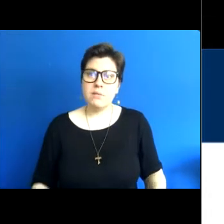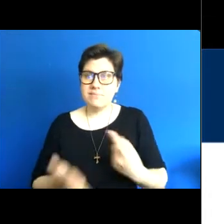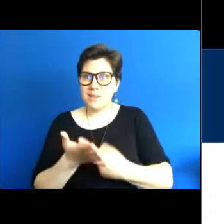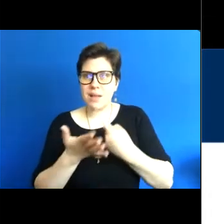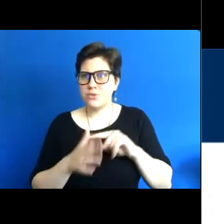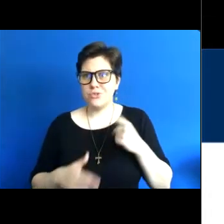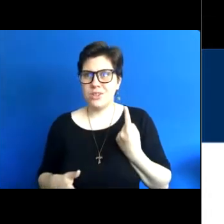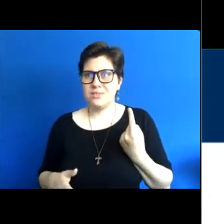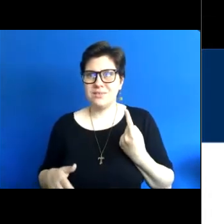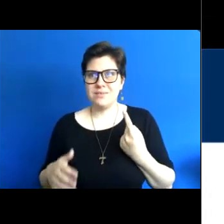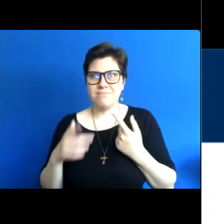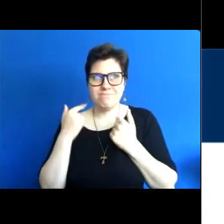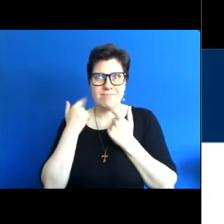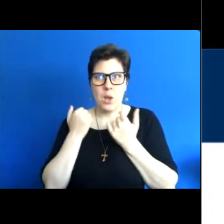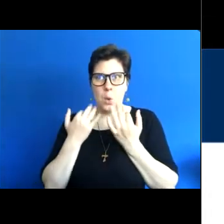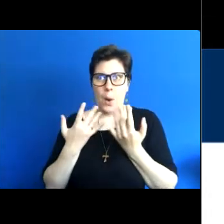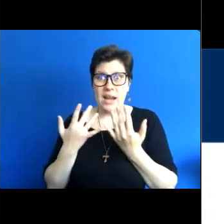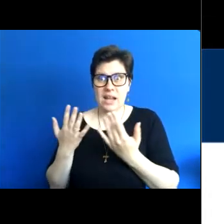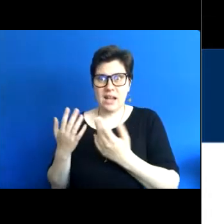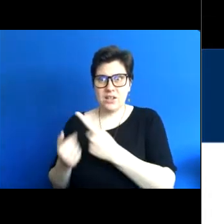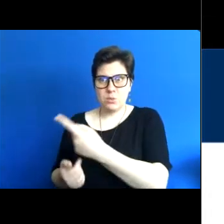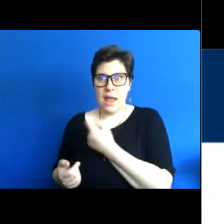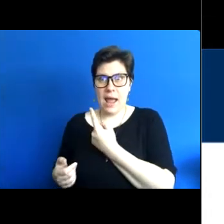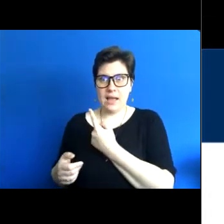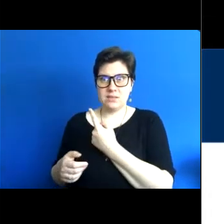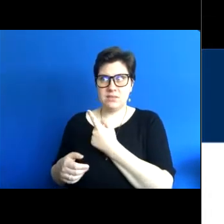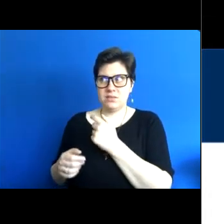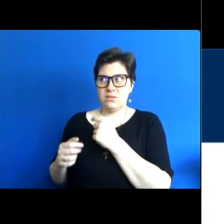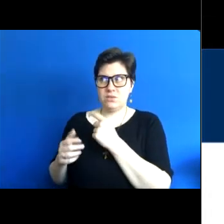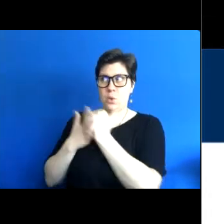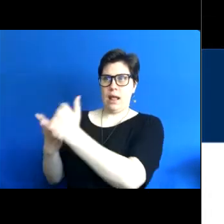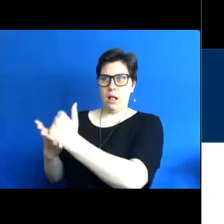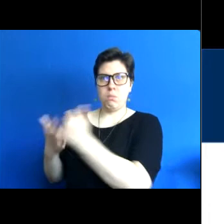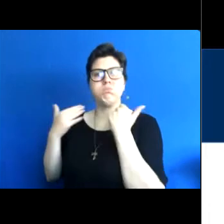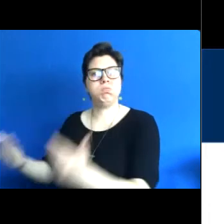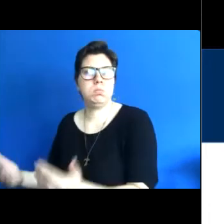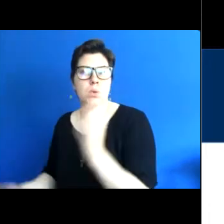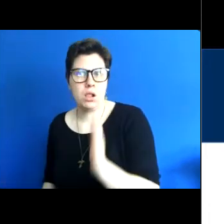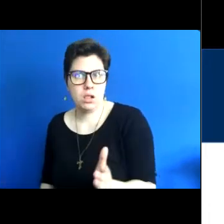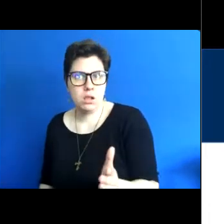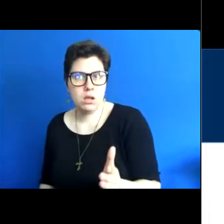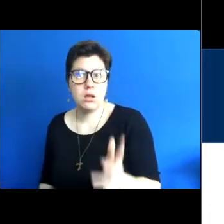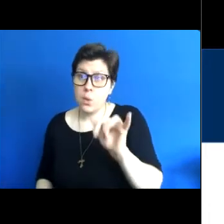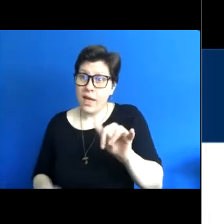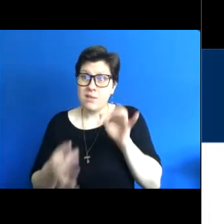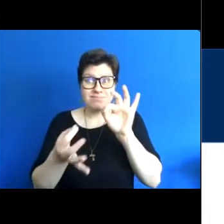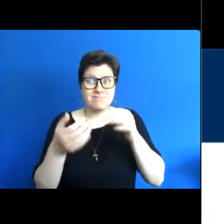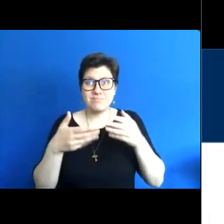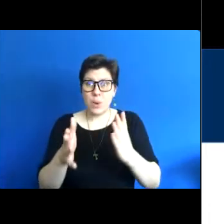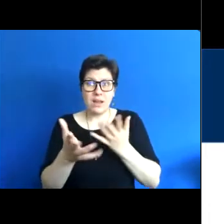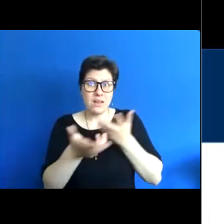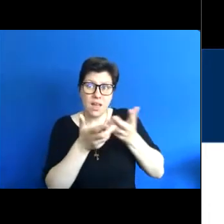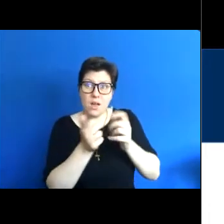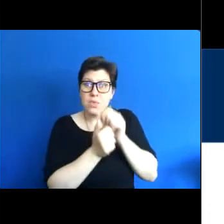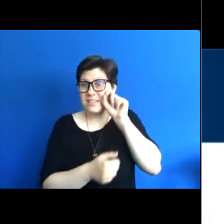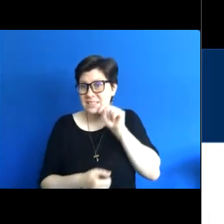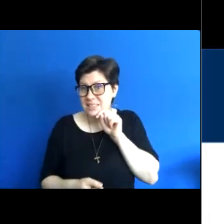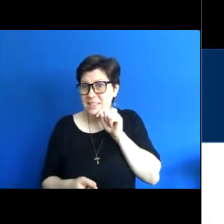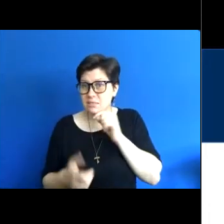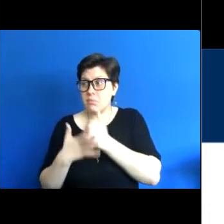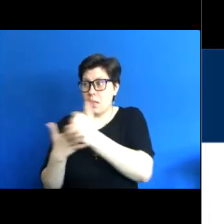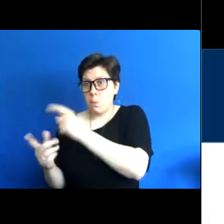be asked and provided that opportunity. So that's a good way to engage with a teen, that they can work one-on-one with the child and help